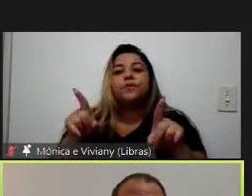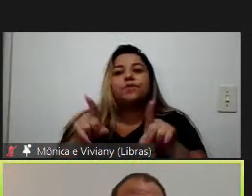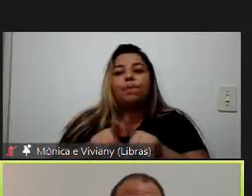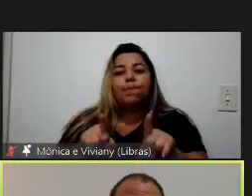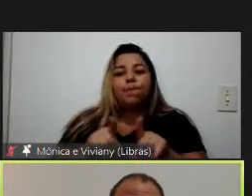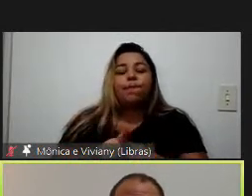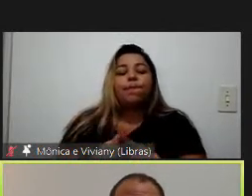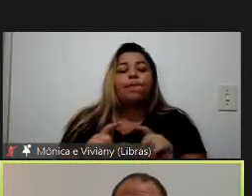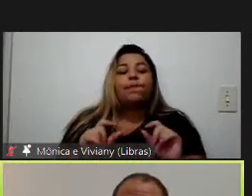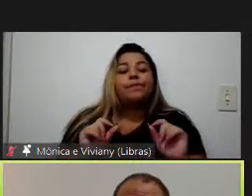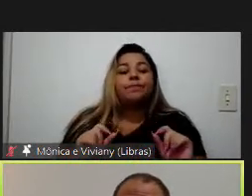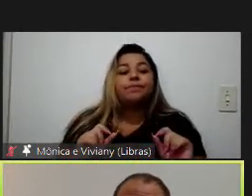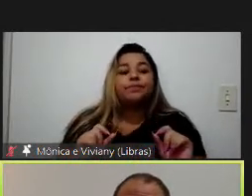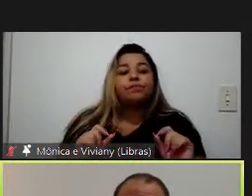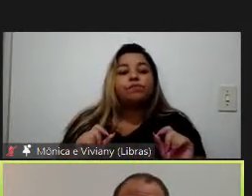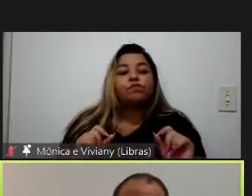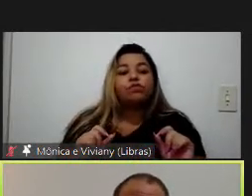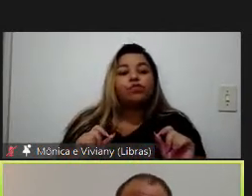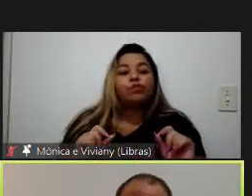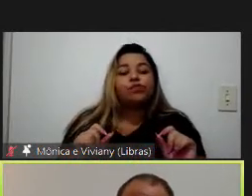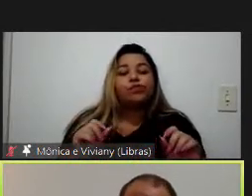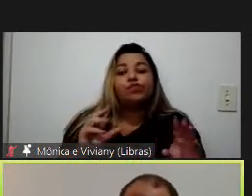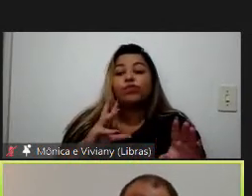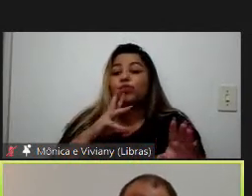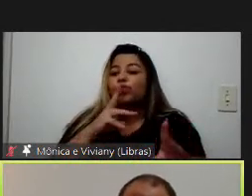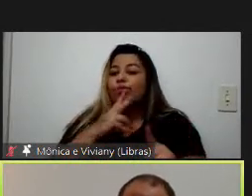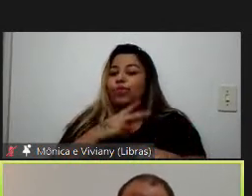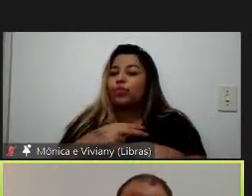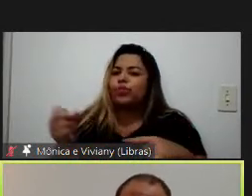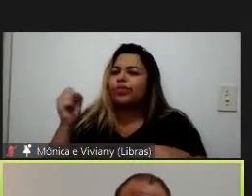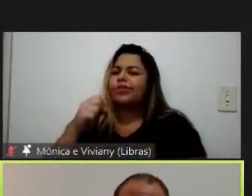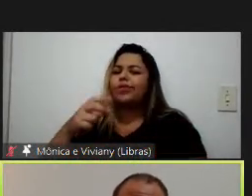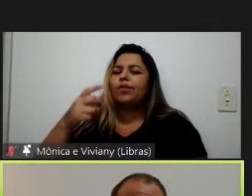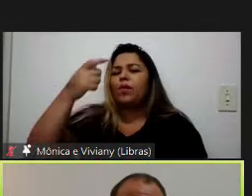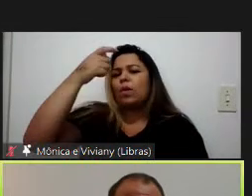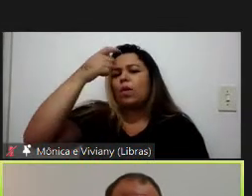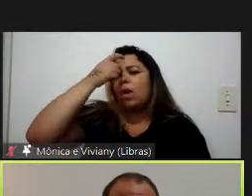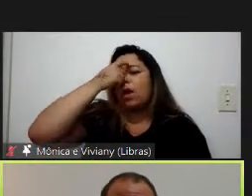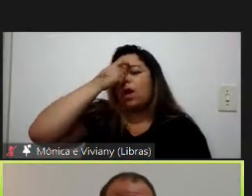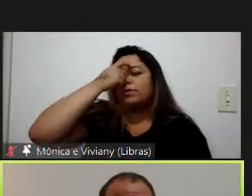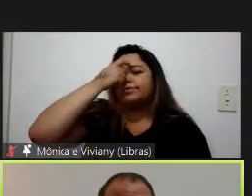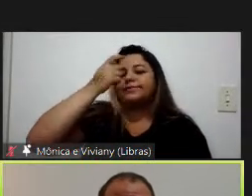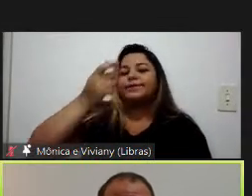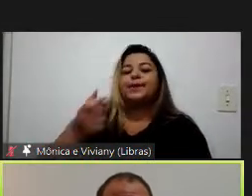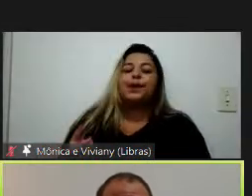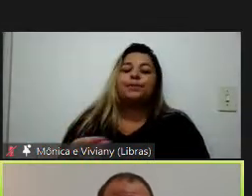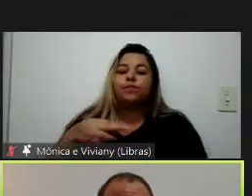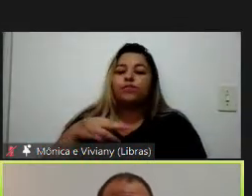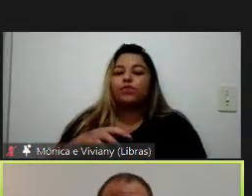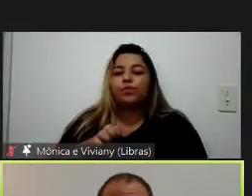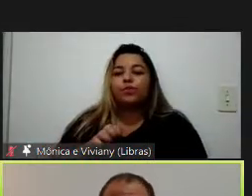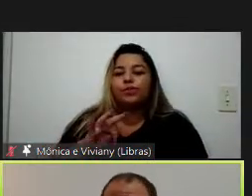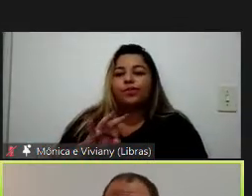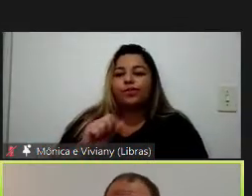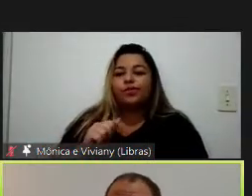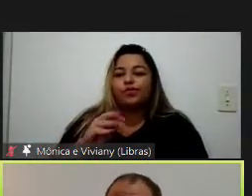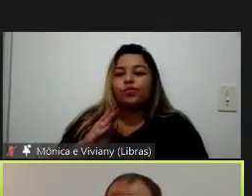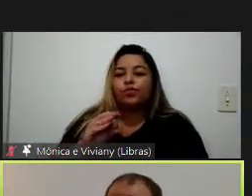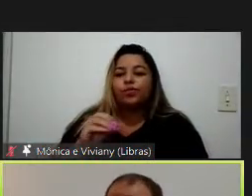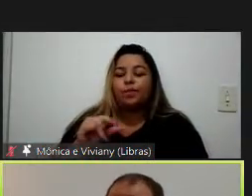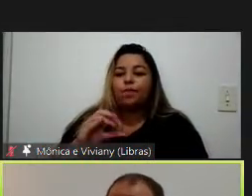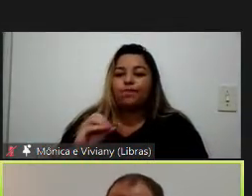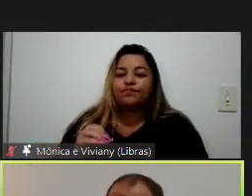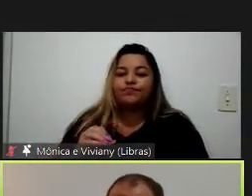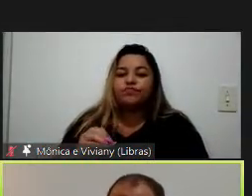neurobiological processes in our brain, metabolic processes in our body, so in general on biological processes within our